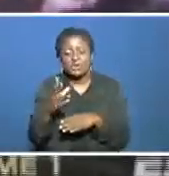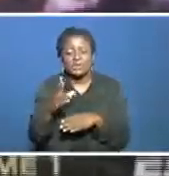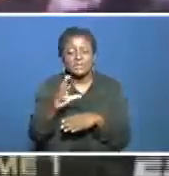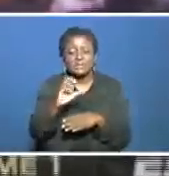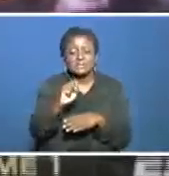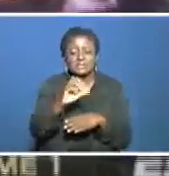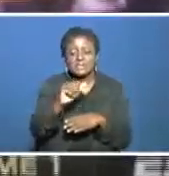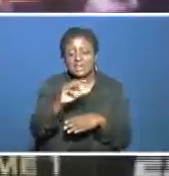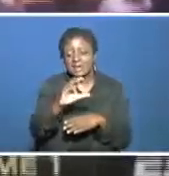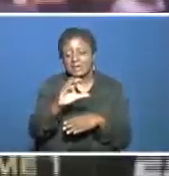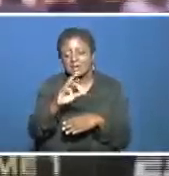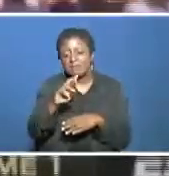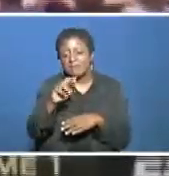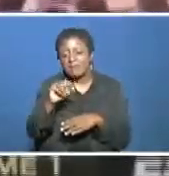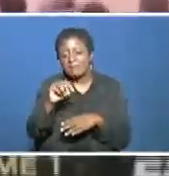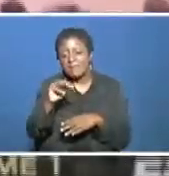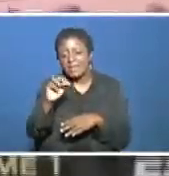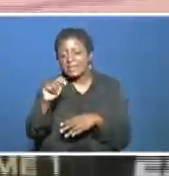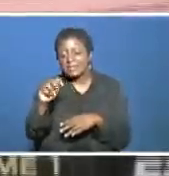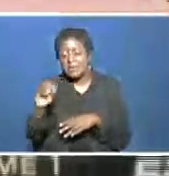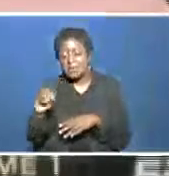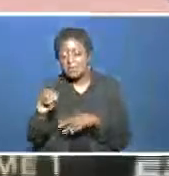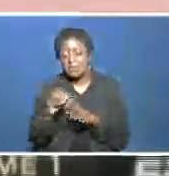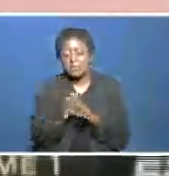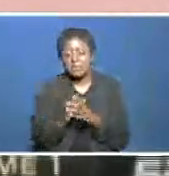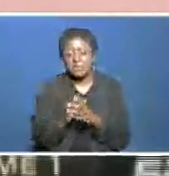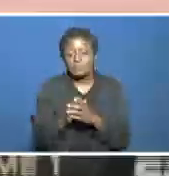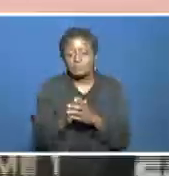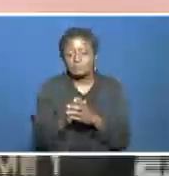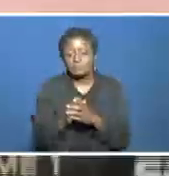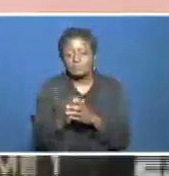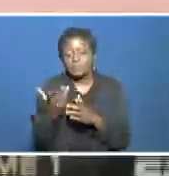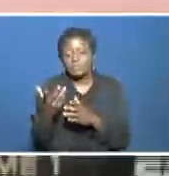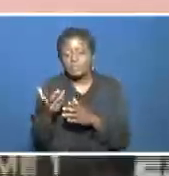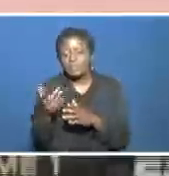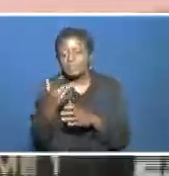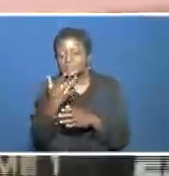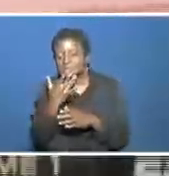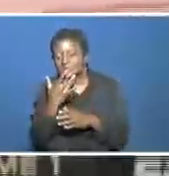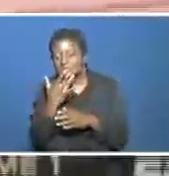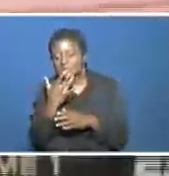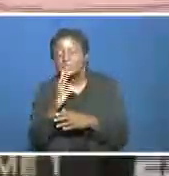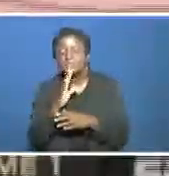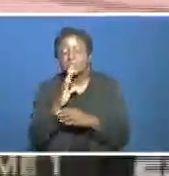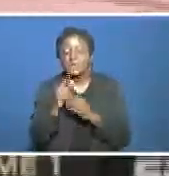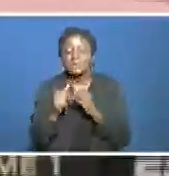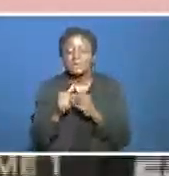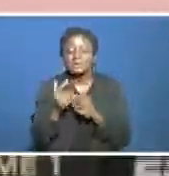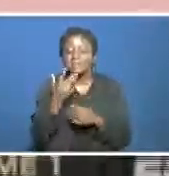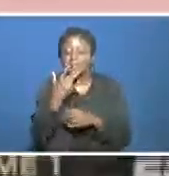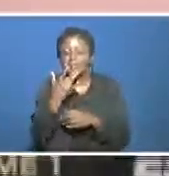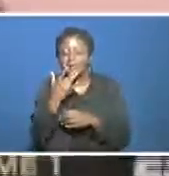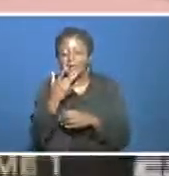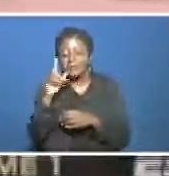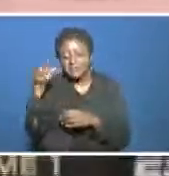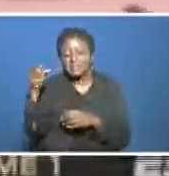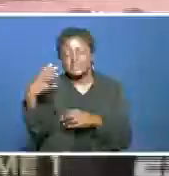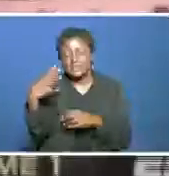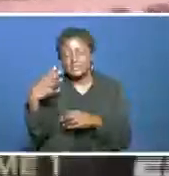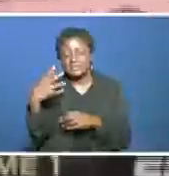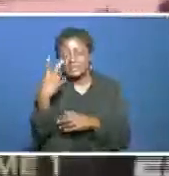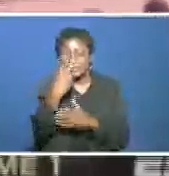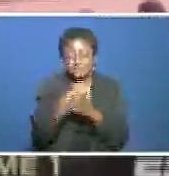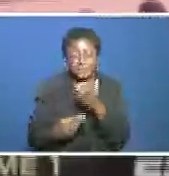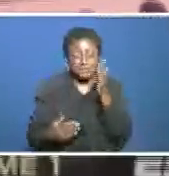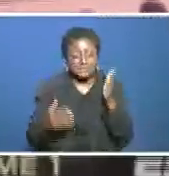even entered the mix when Kevin Durant reportedly expressed his preference to land in Phoenix. The 2 sides haven't agreed to a deal.